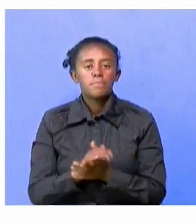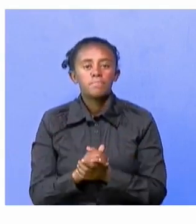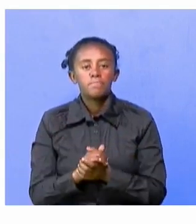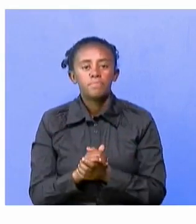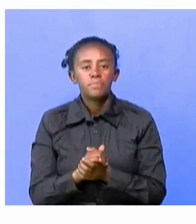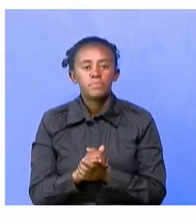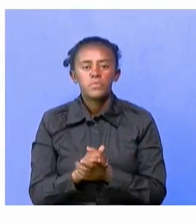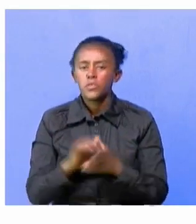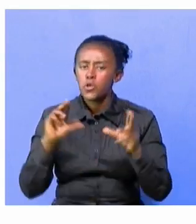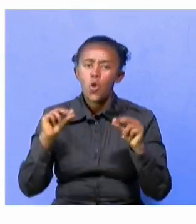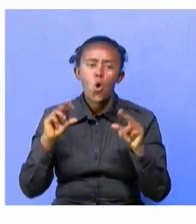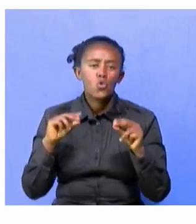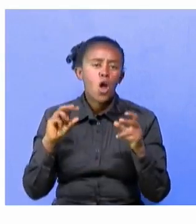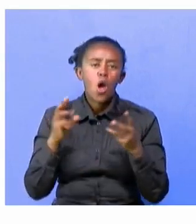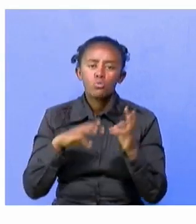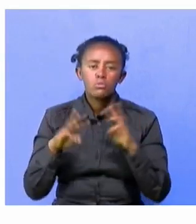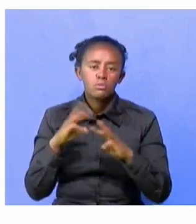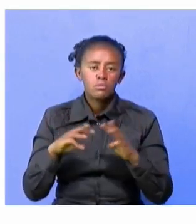no doubt